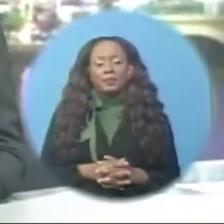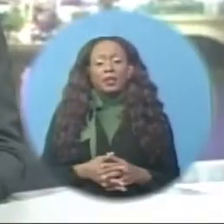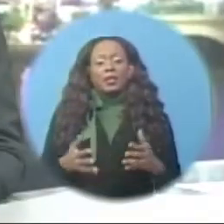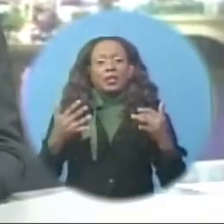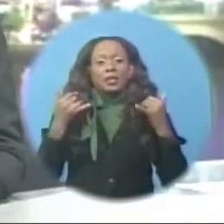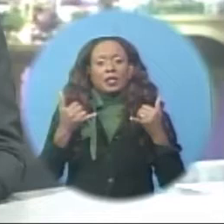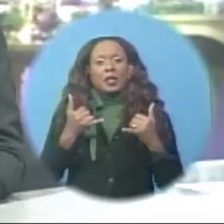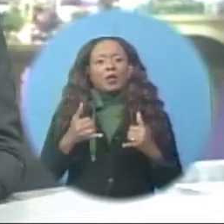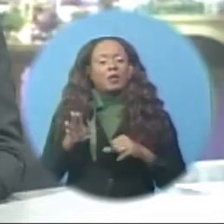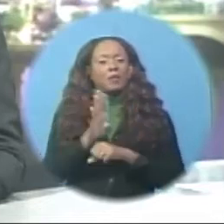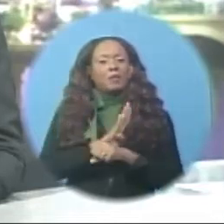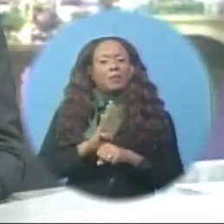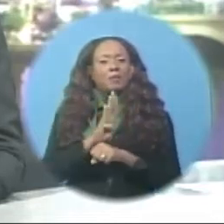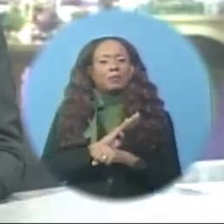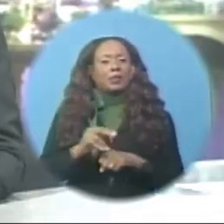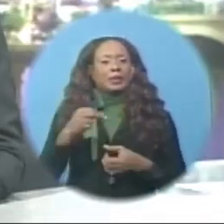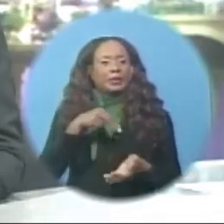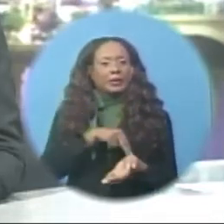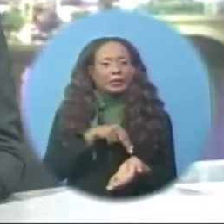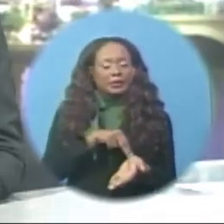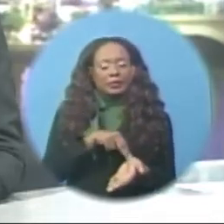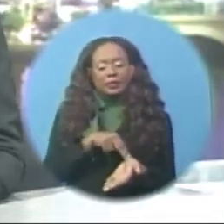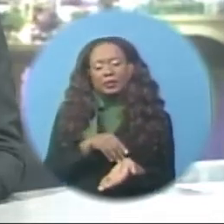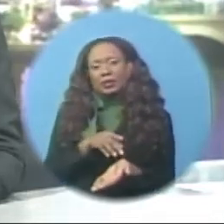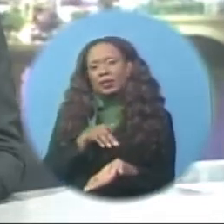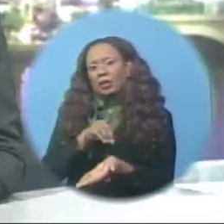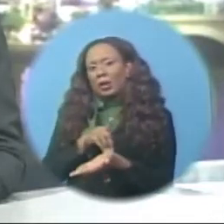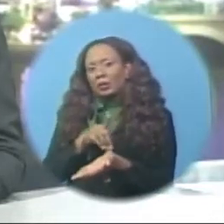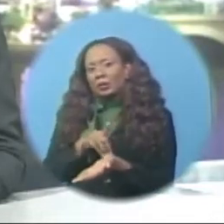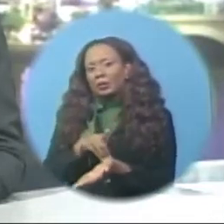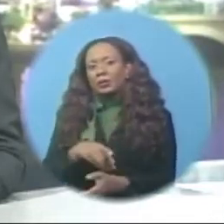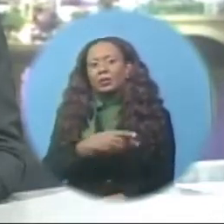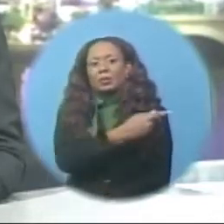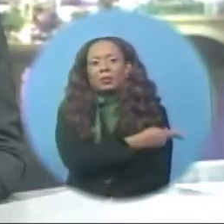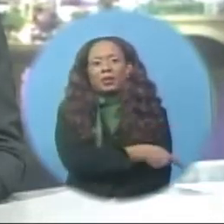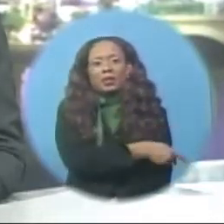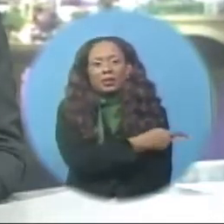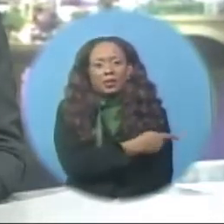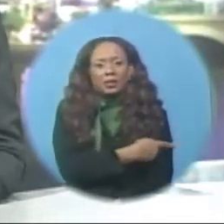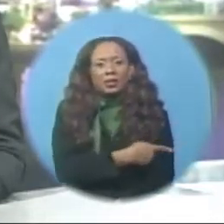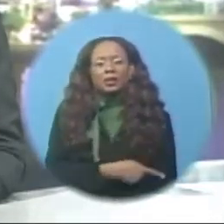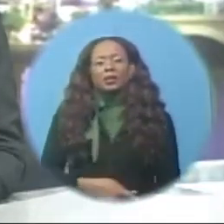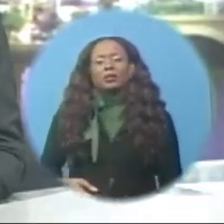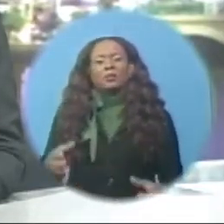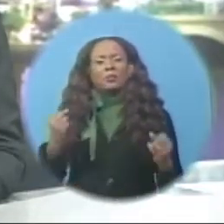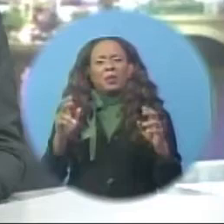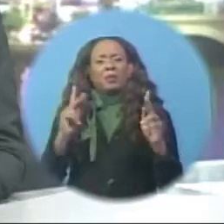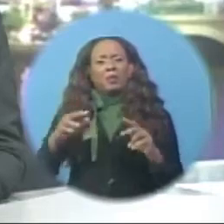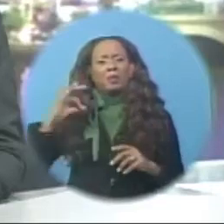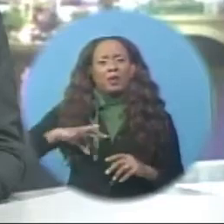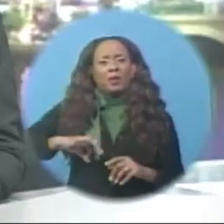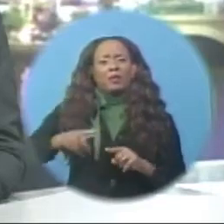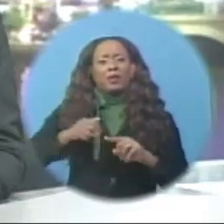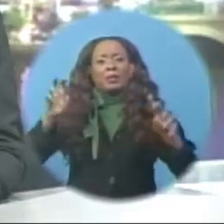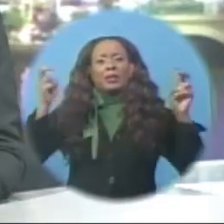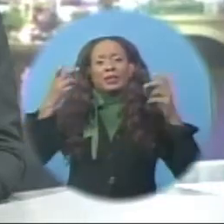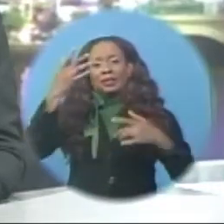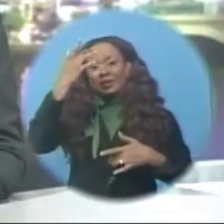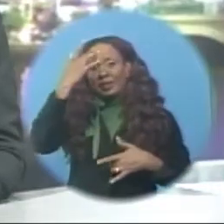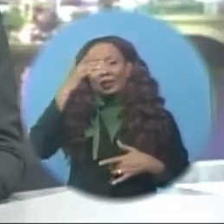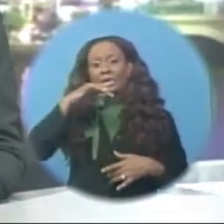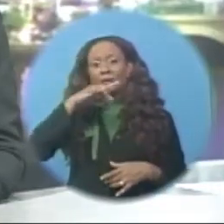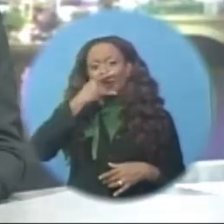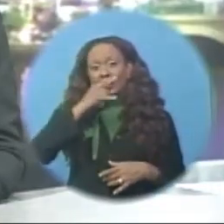Thanks, Shane. Well, Barbadian nurses, doctors, and patients are among thousands of people who have benefited from the Sick Kids